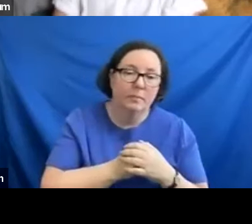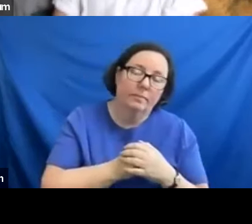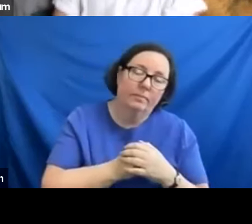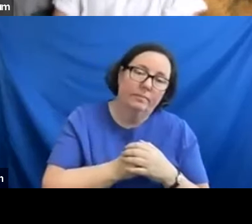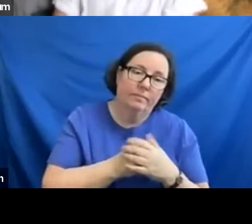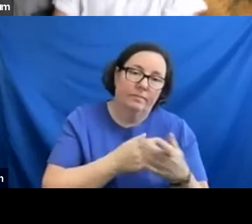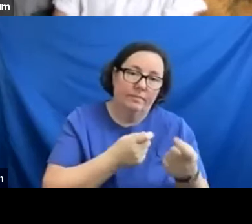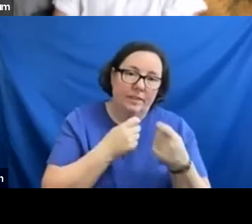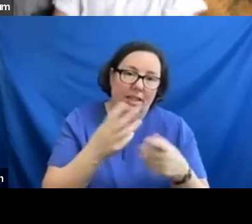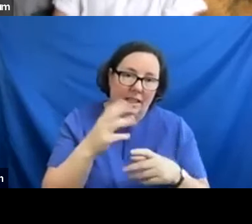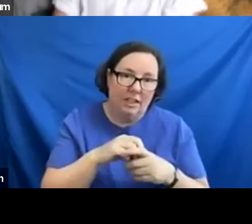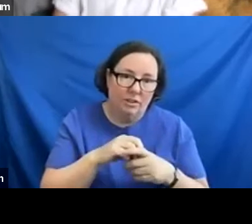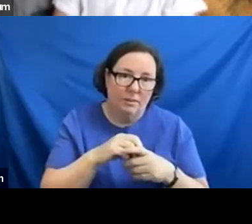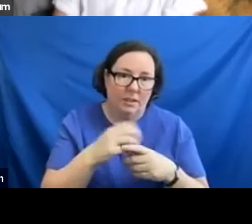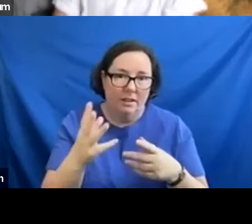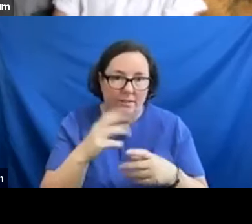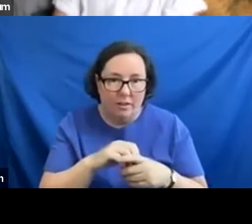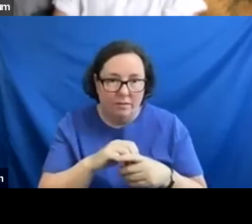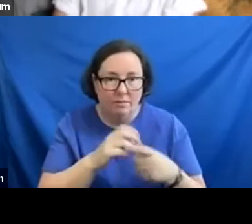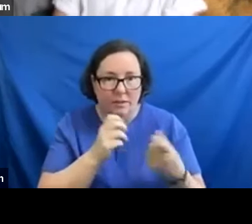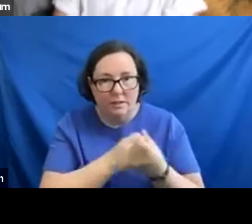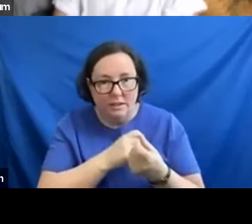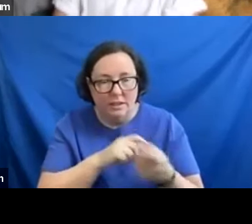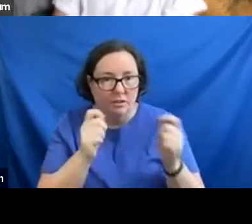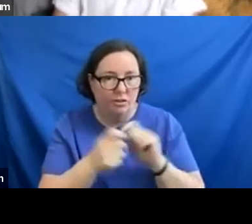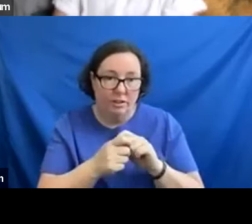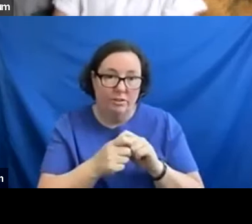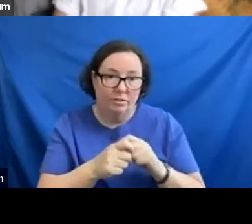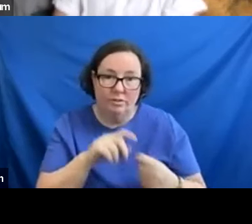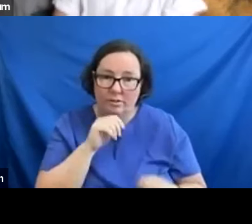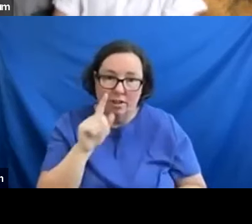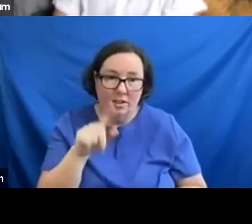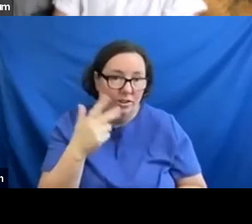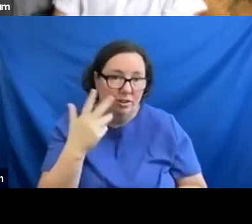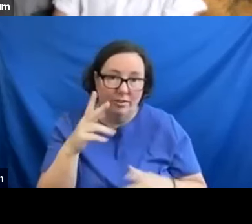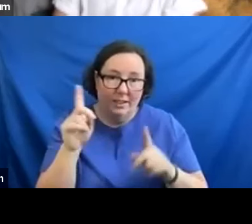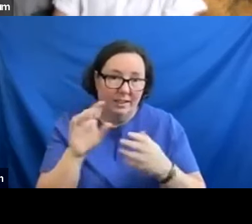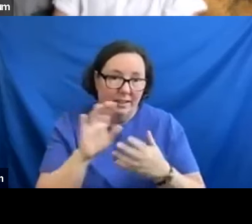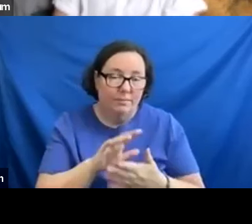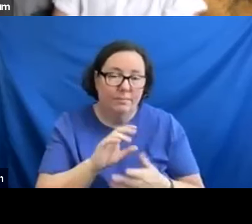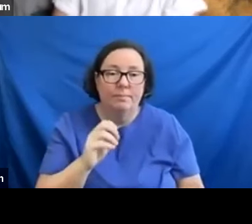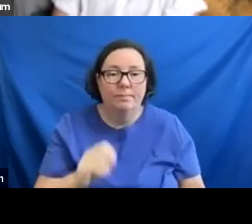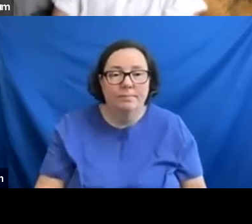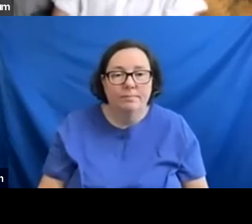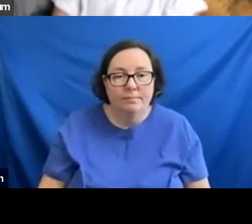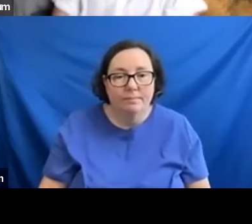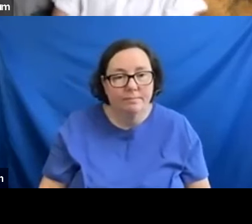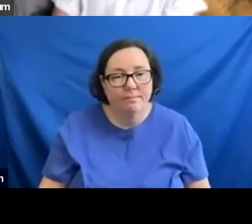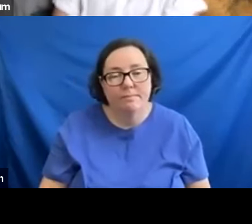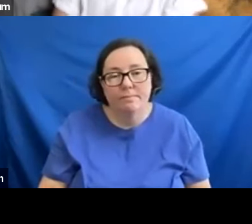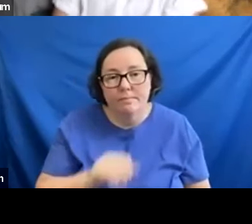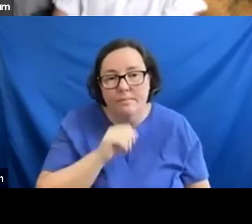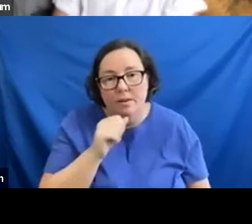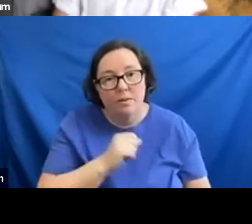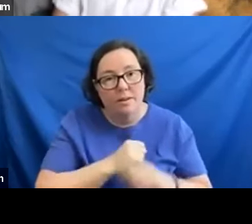of engagement and involvement and change. So I don't